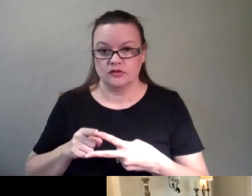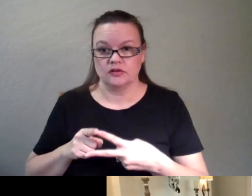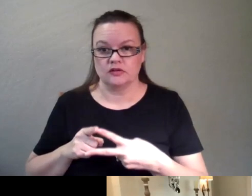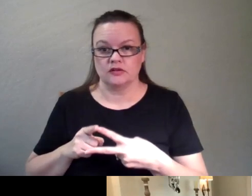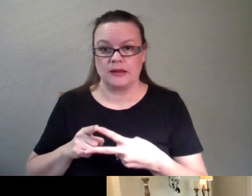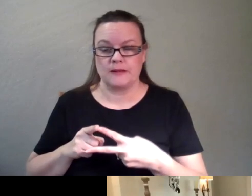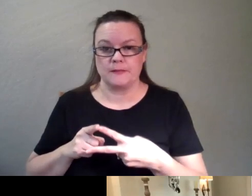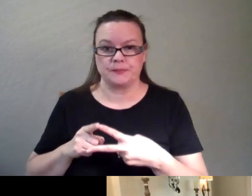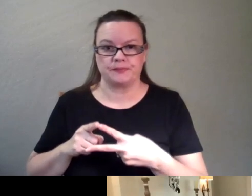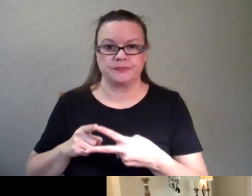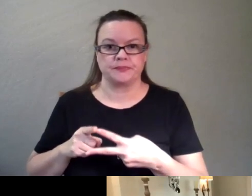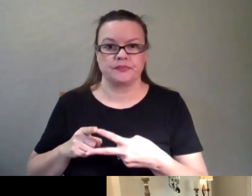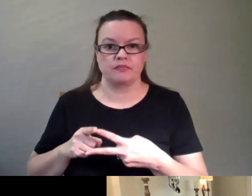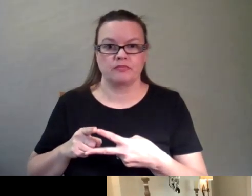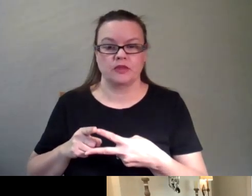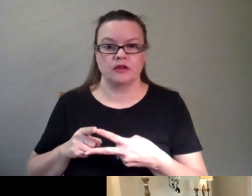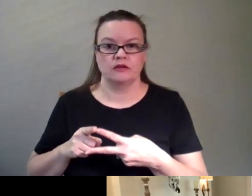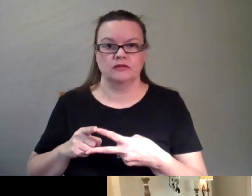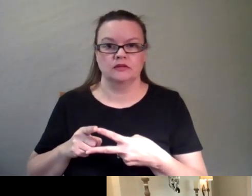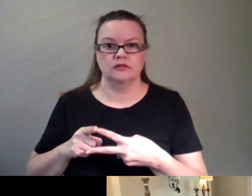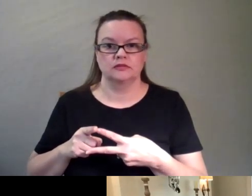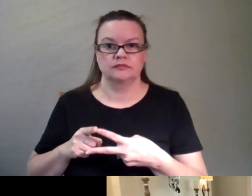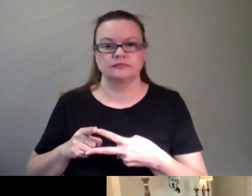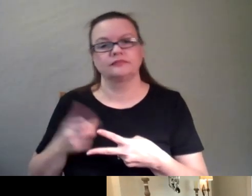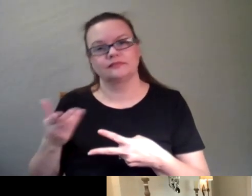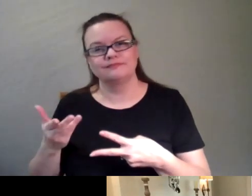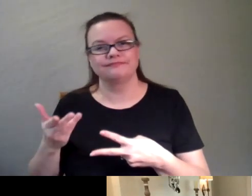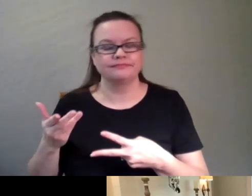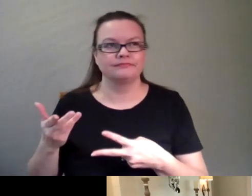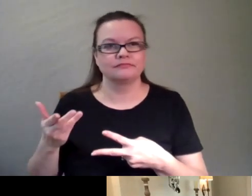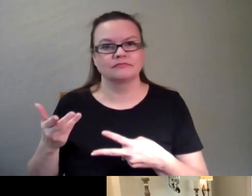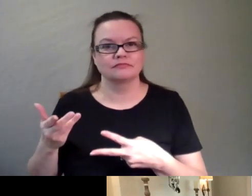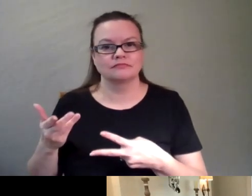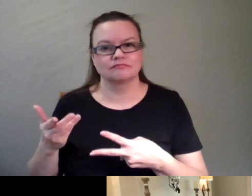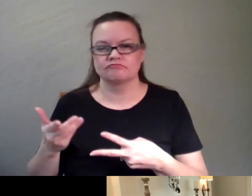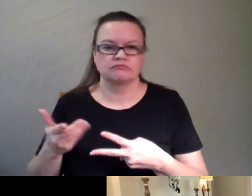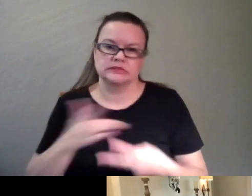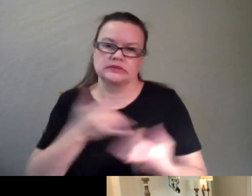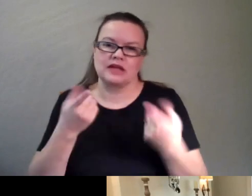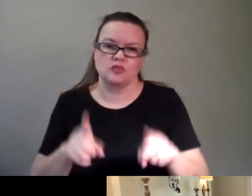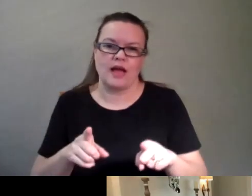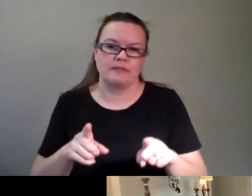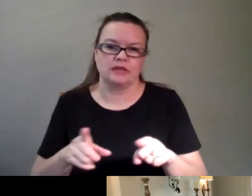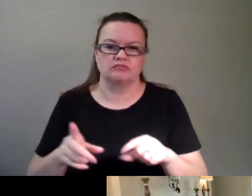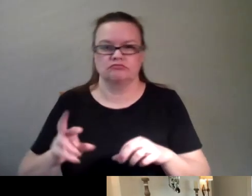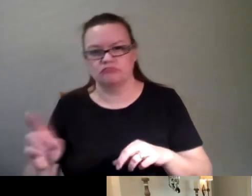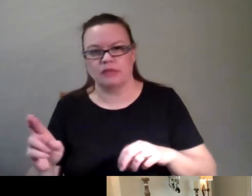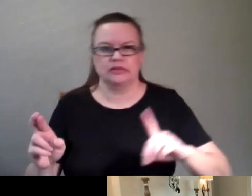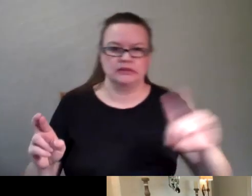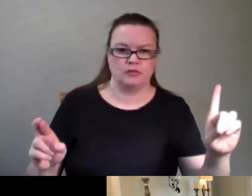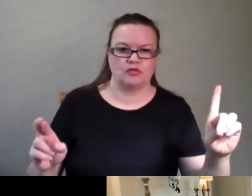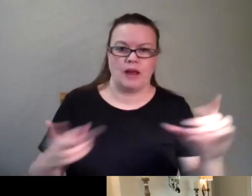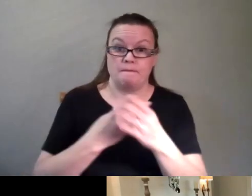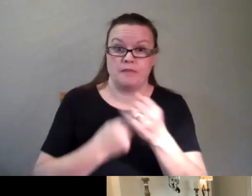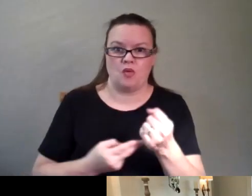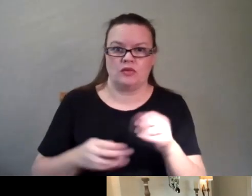One is that the, and you see it on both the far right and the far left, that